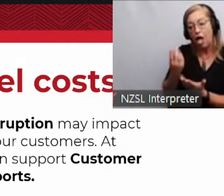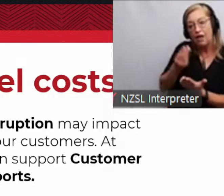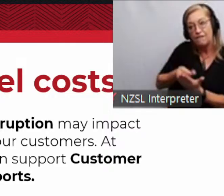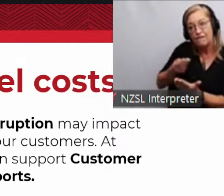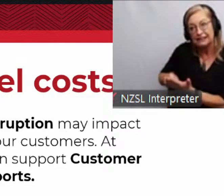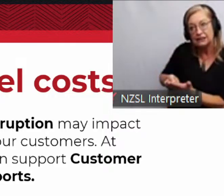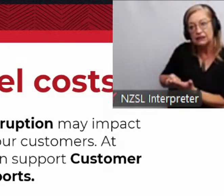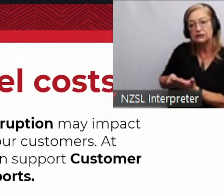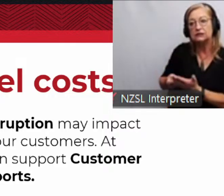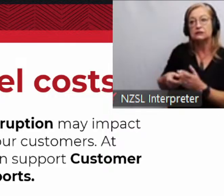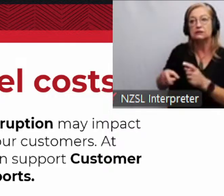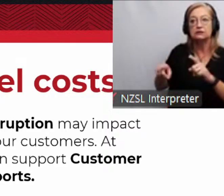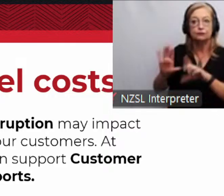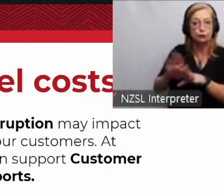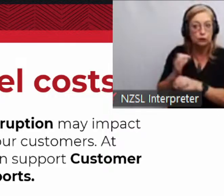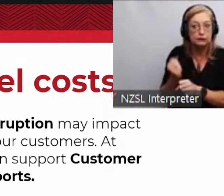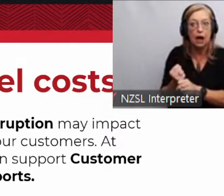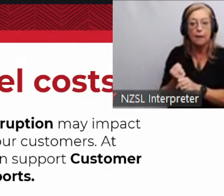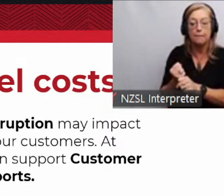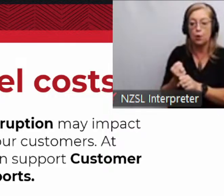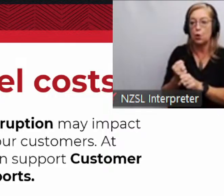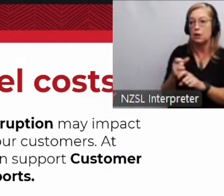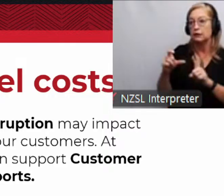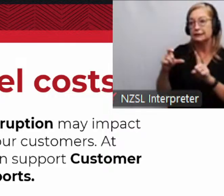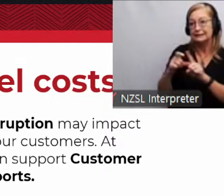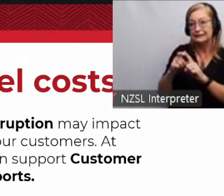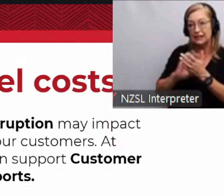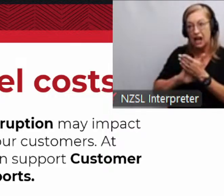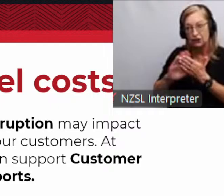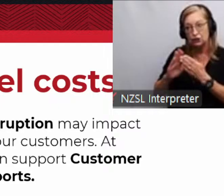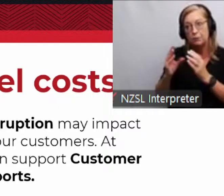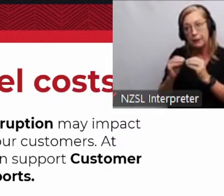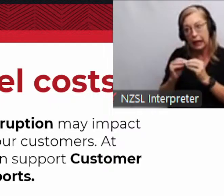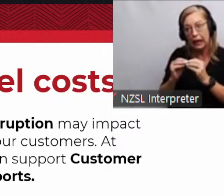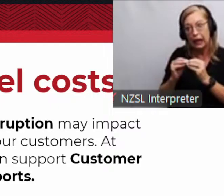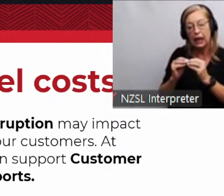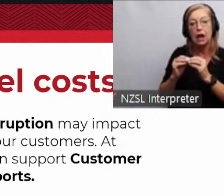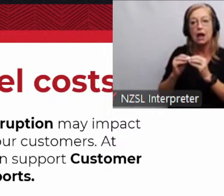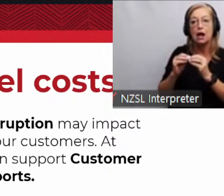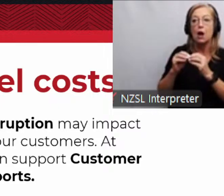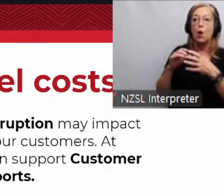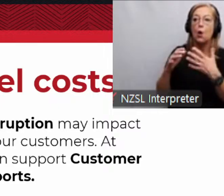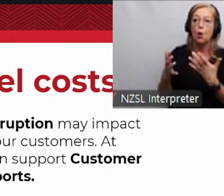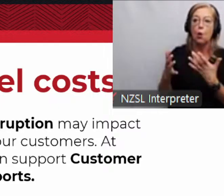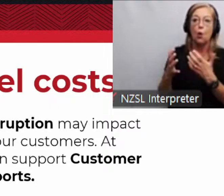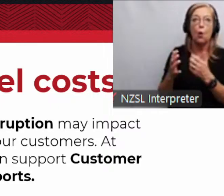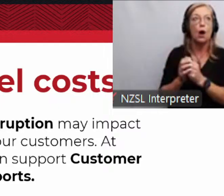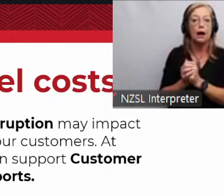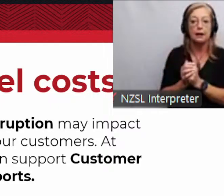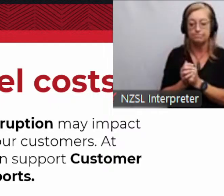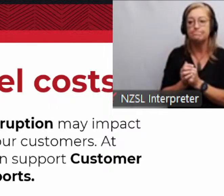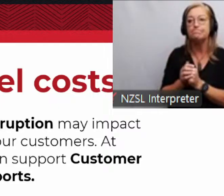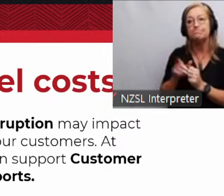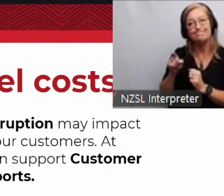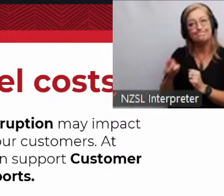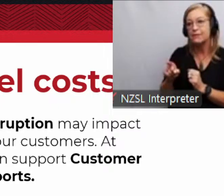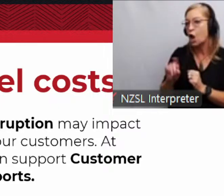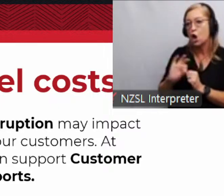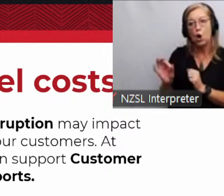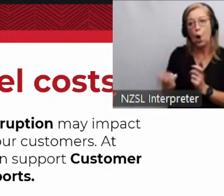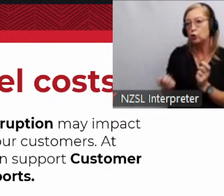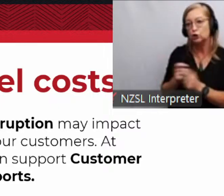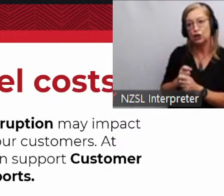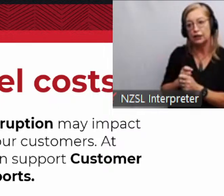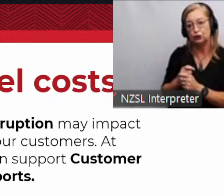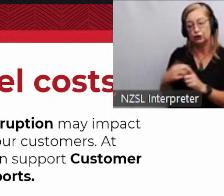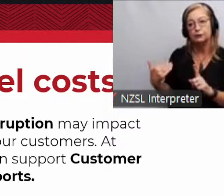for funders, so for people who have funding through a DHB, for instance, there have not been any changes